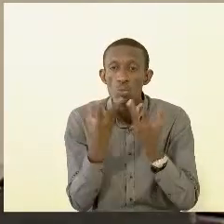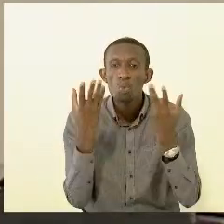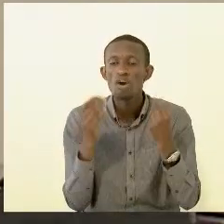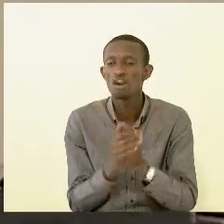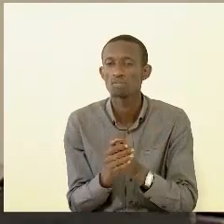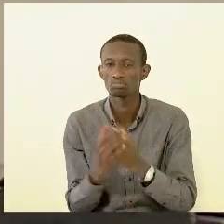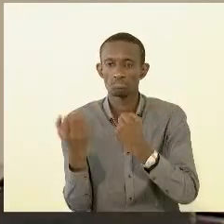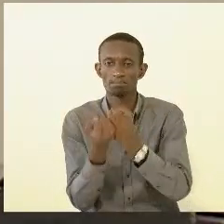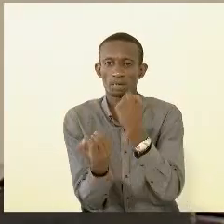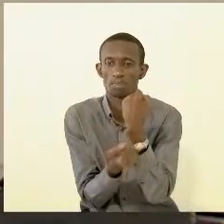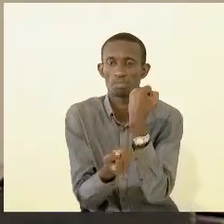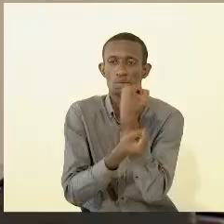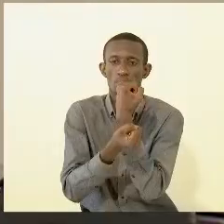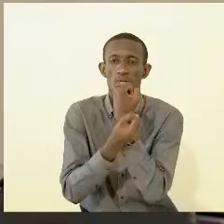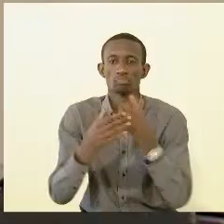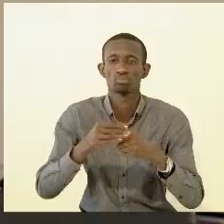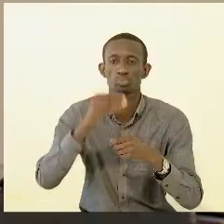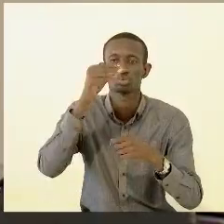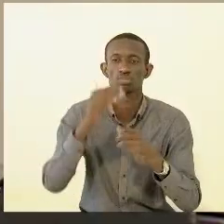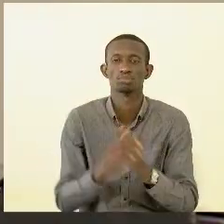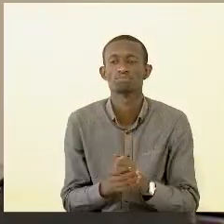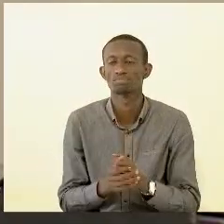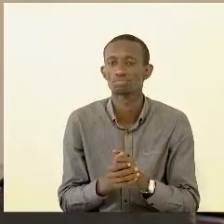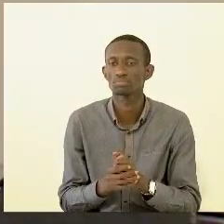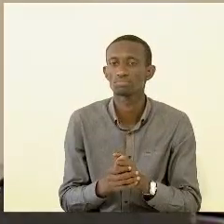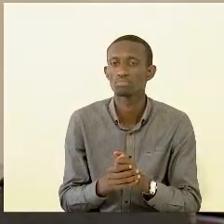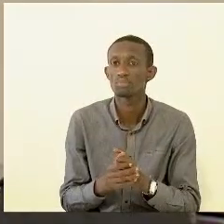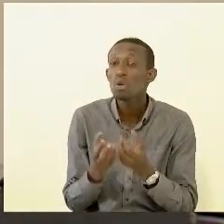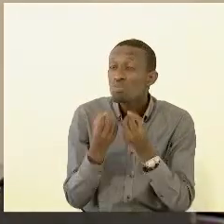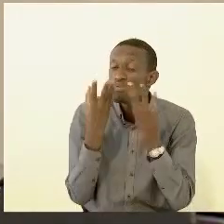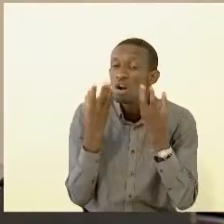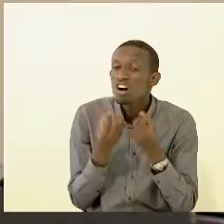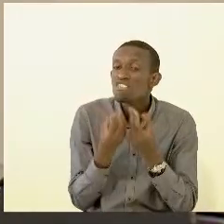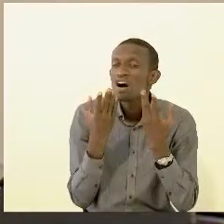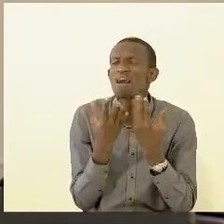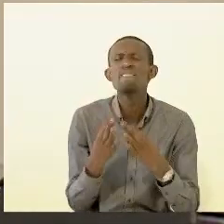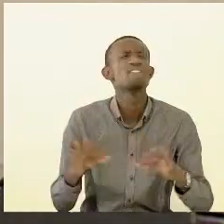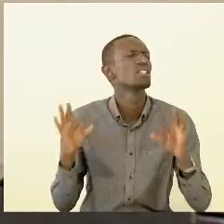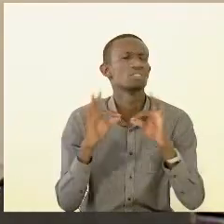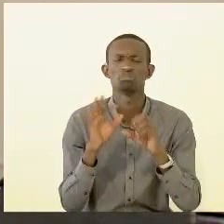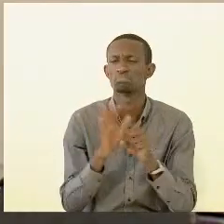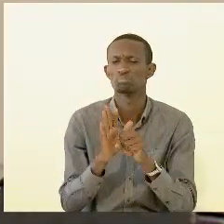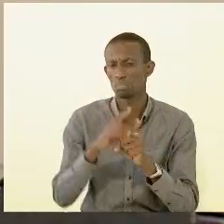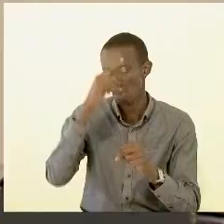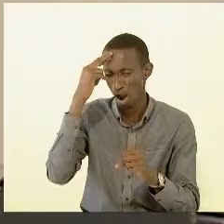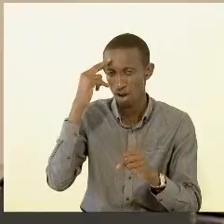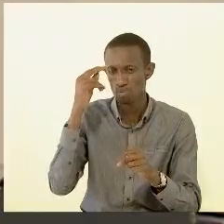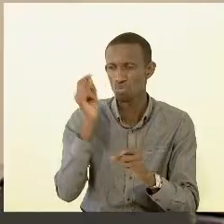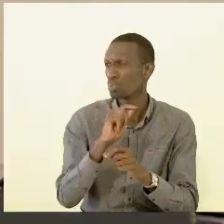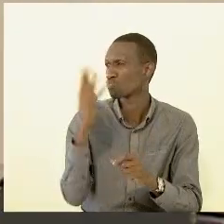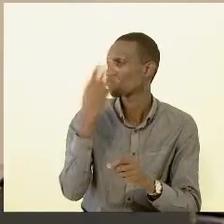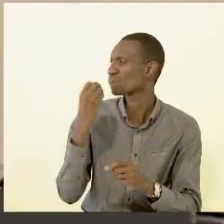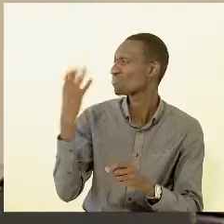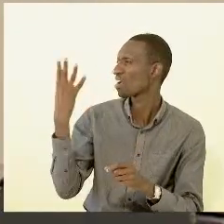Flowers are very important because they make our environment look nice. Flowers